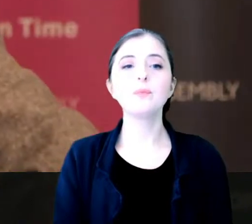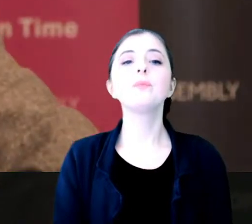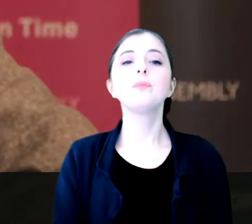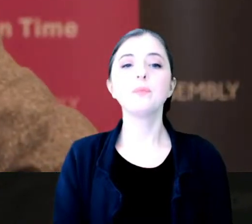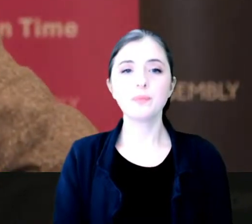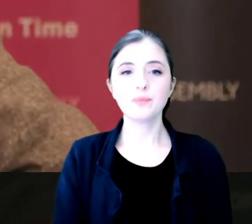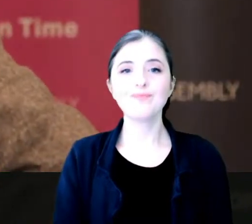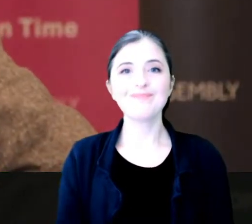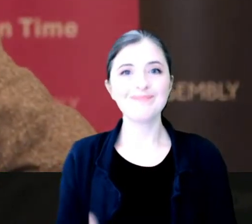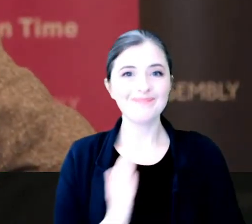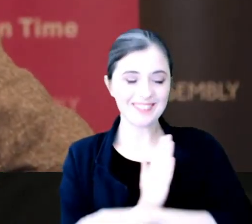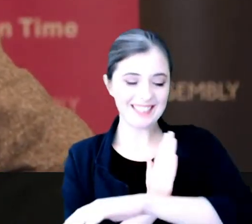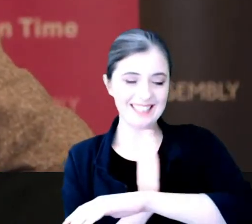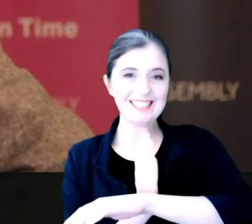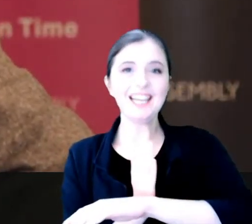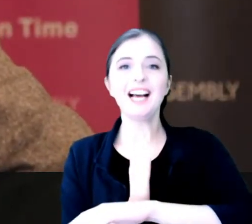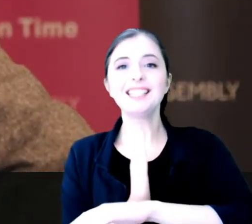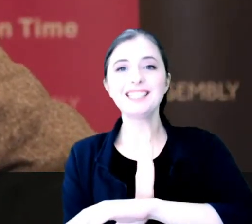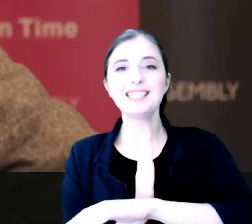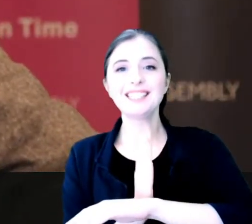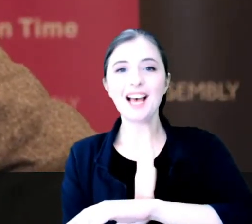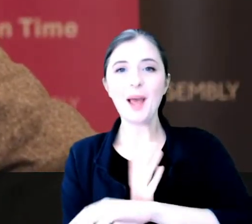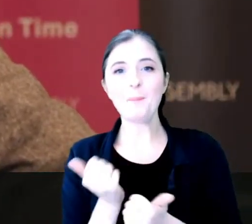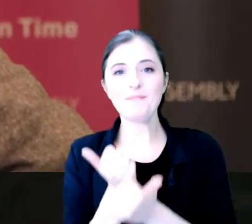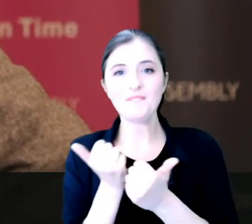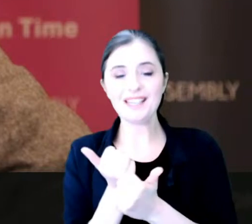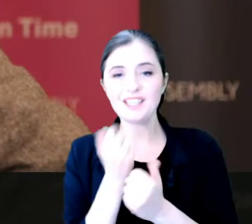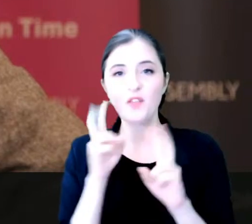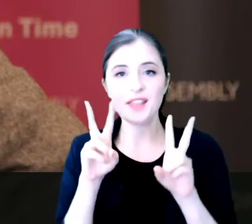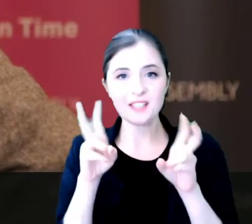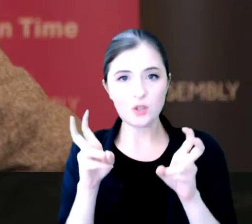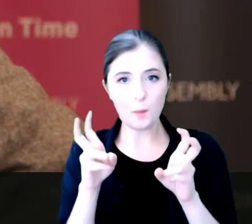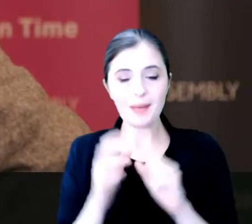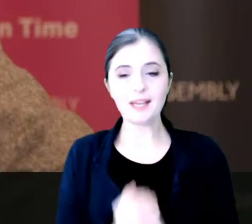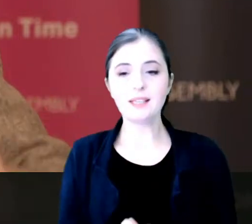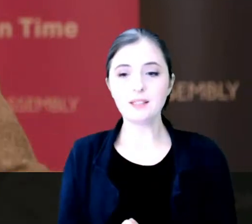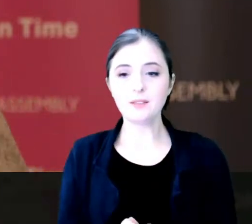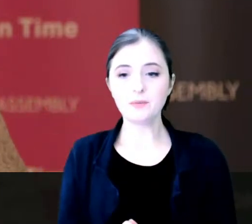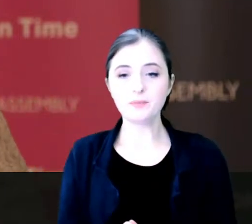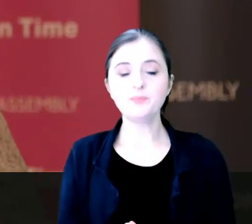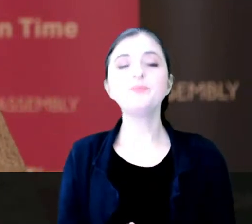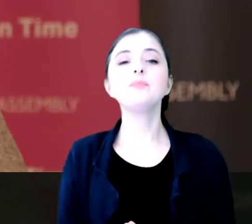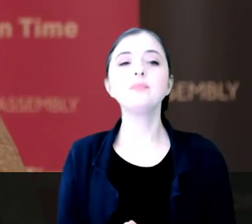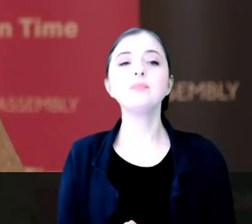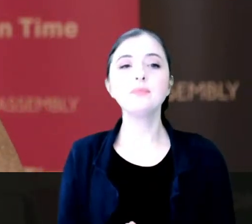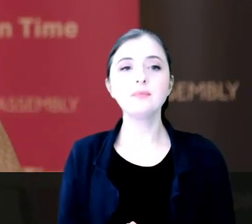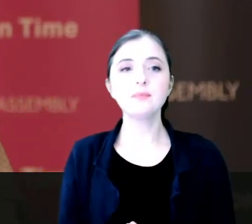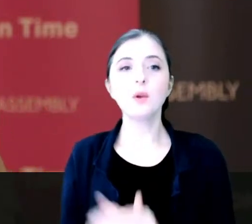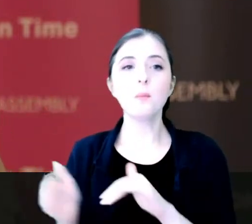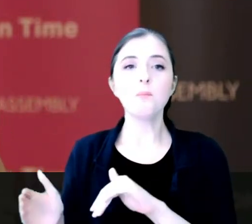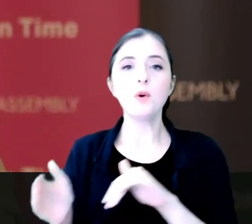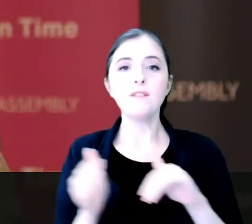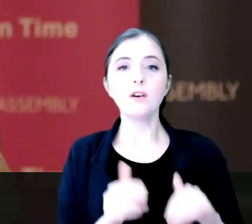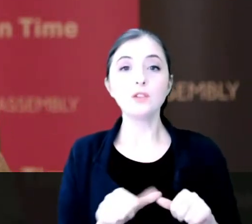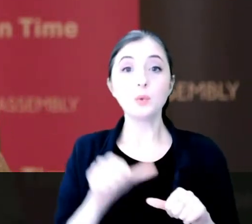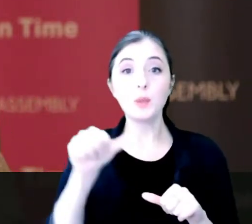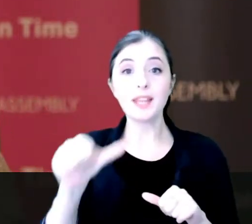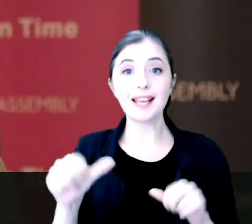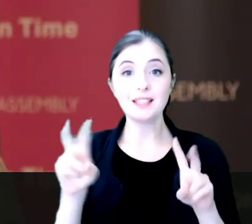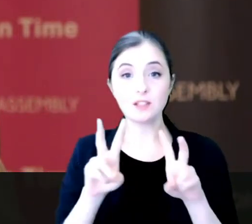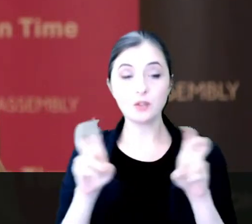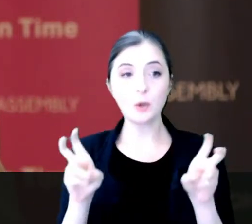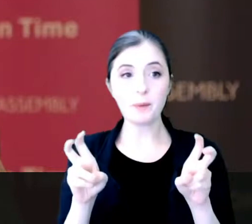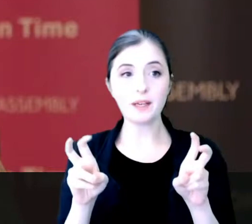out of time with this particular topic. So we now move on to the next topic, which